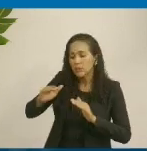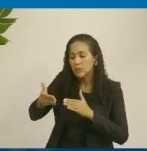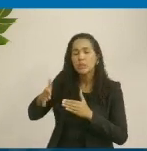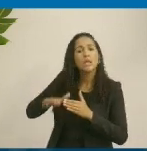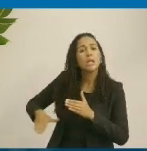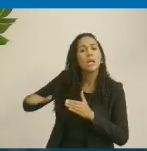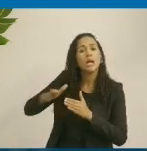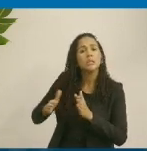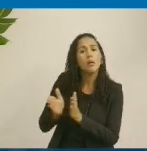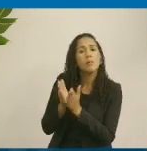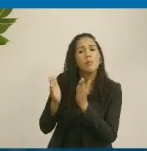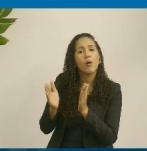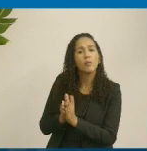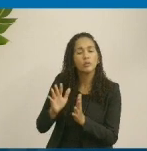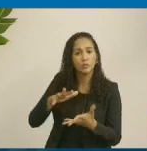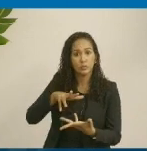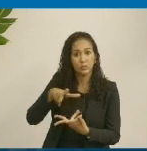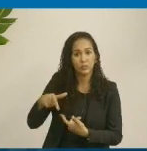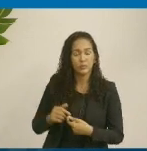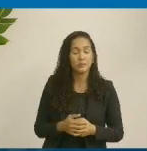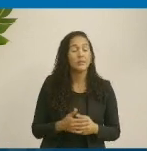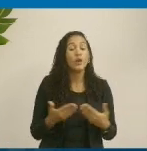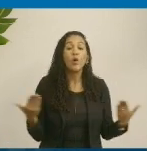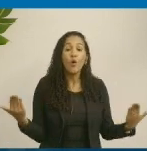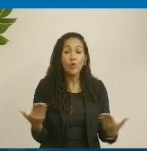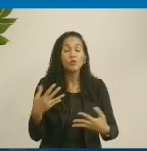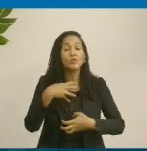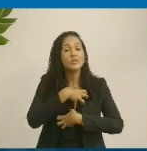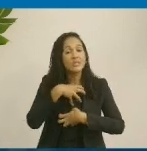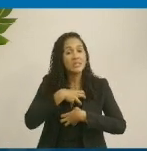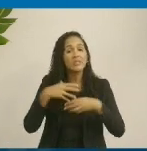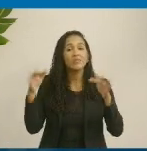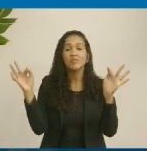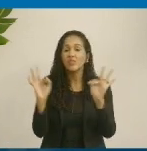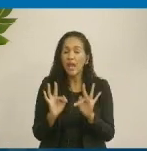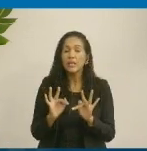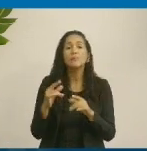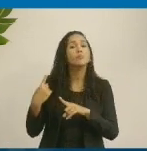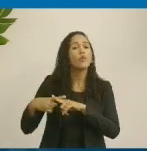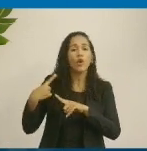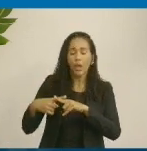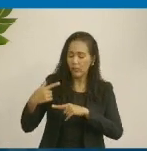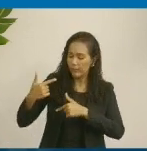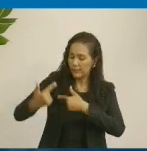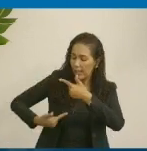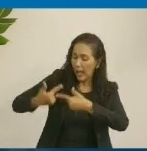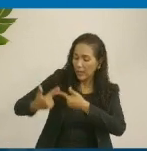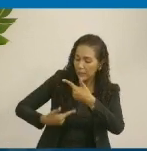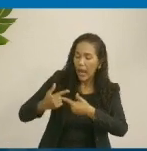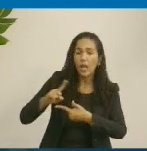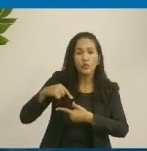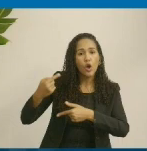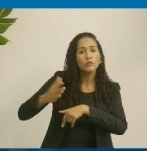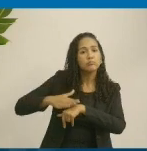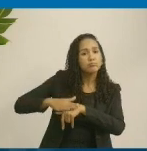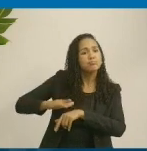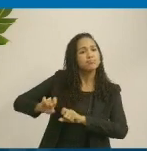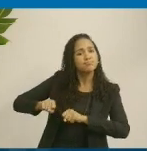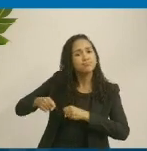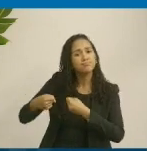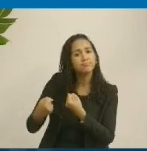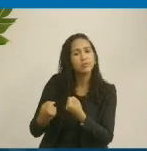I'm glad that through all of the work that we have done in epidemiology, disease models, we managed